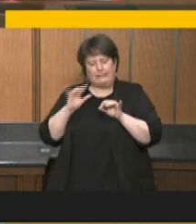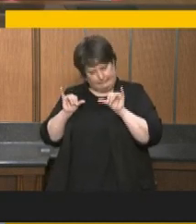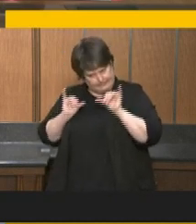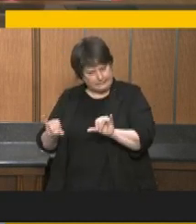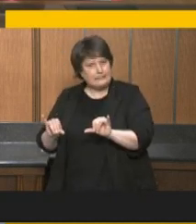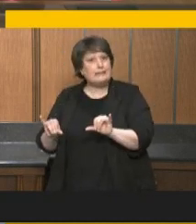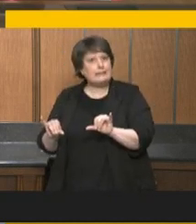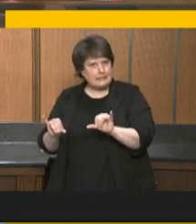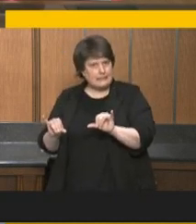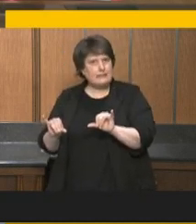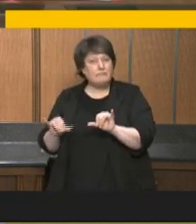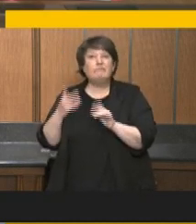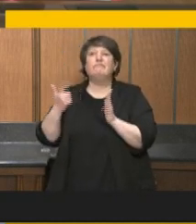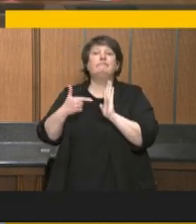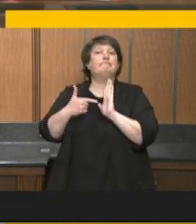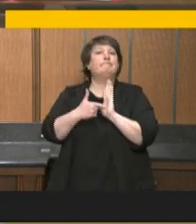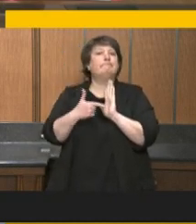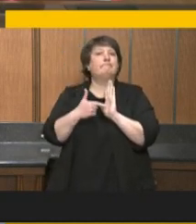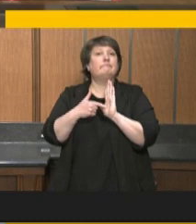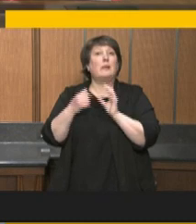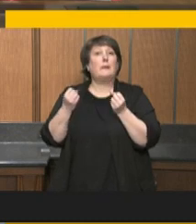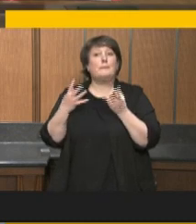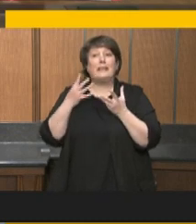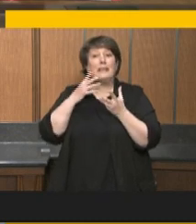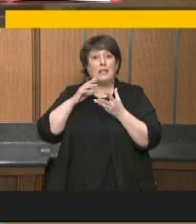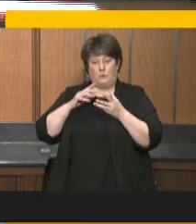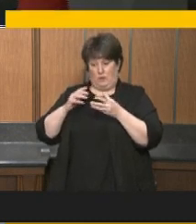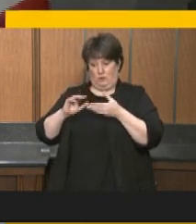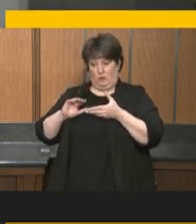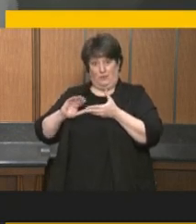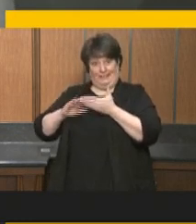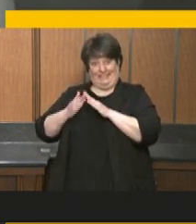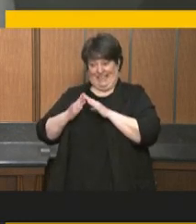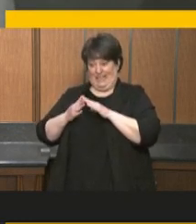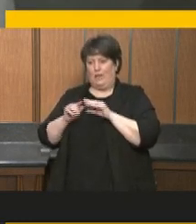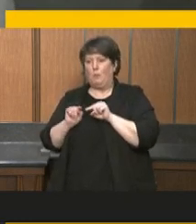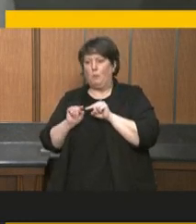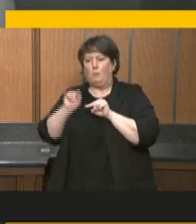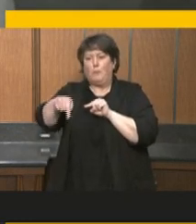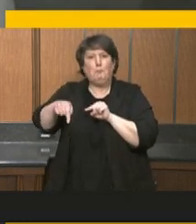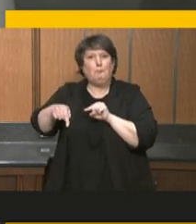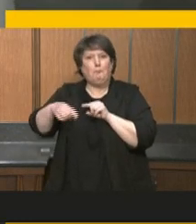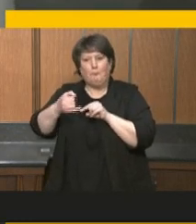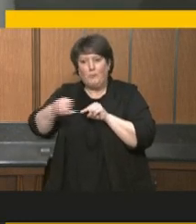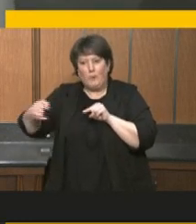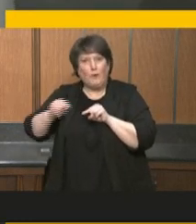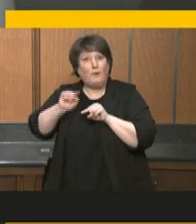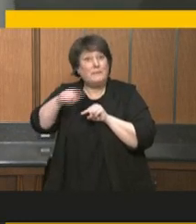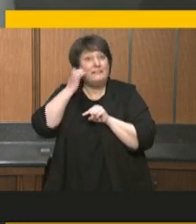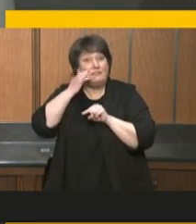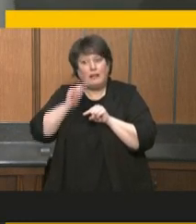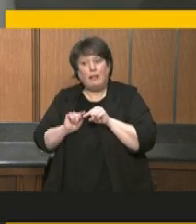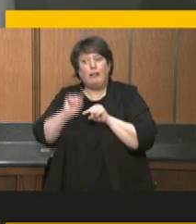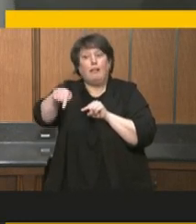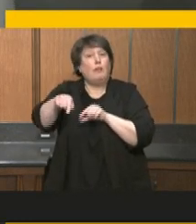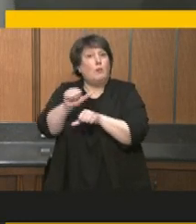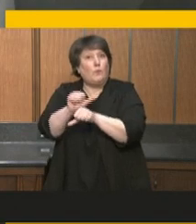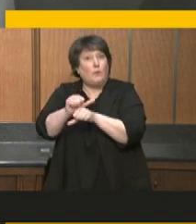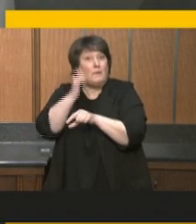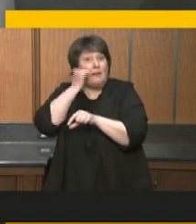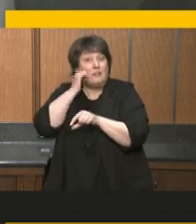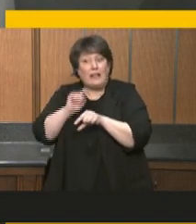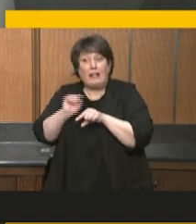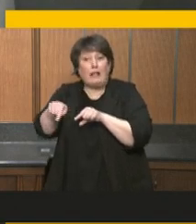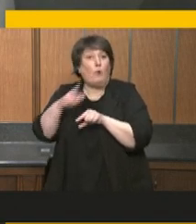We know, for example, there are many border cities where citizens on one side of the border travel each day across that border to work in our